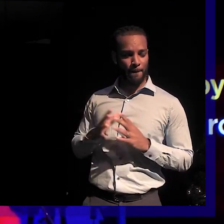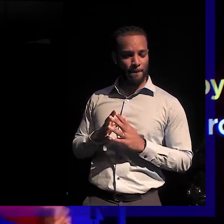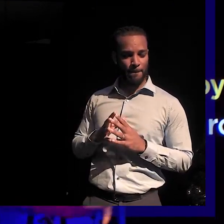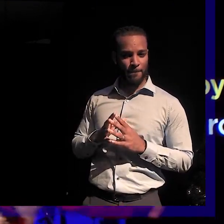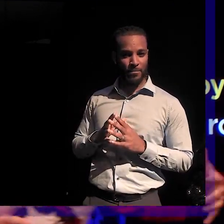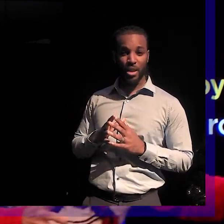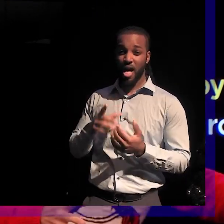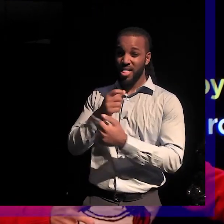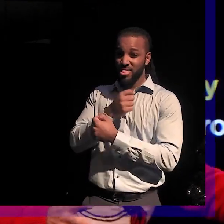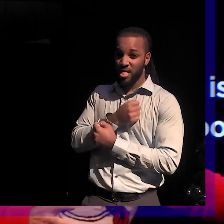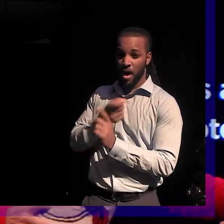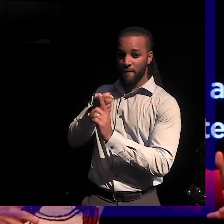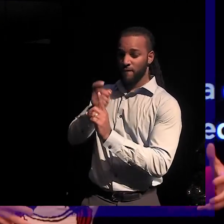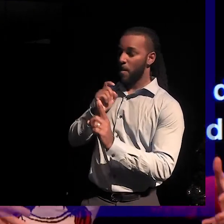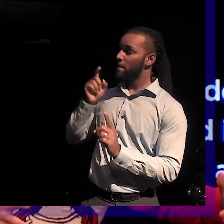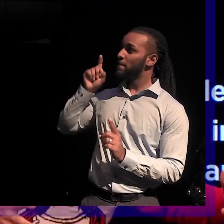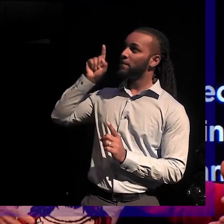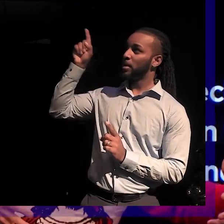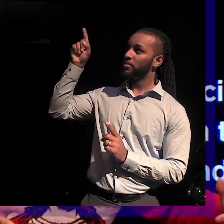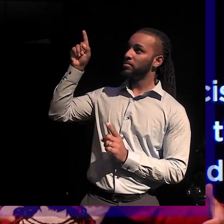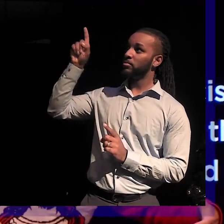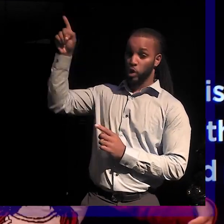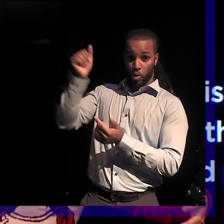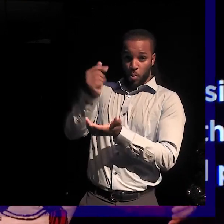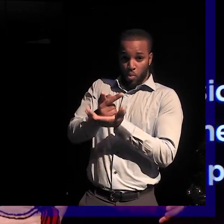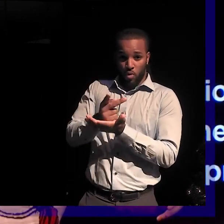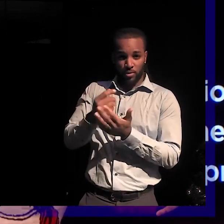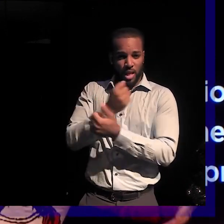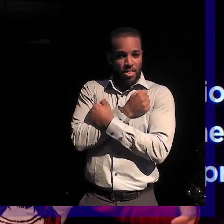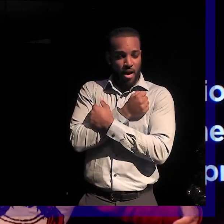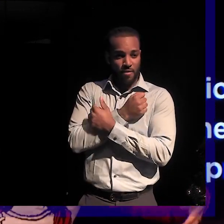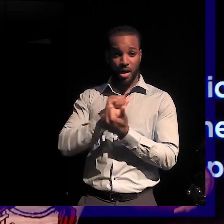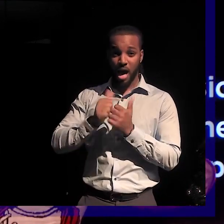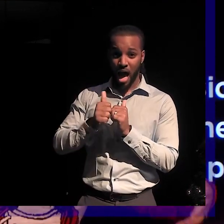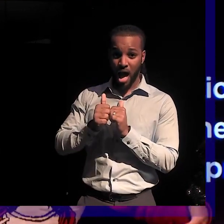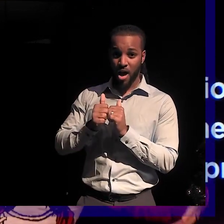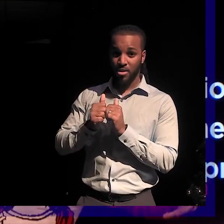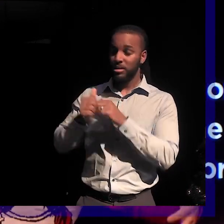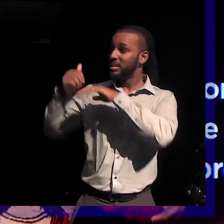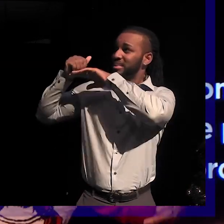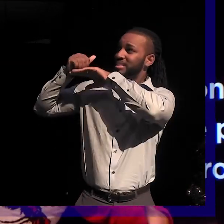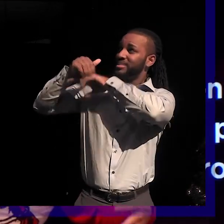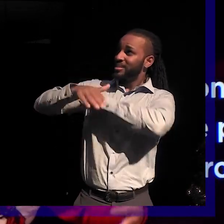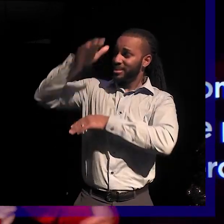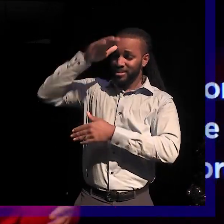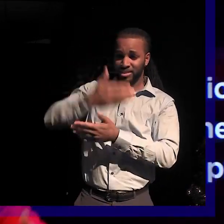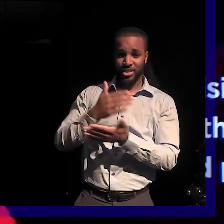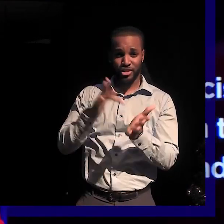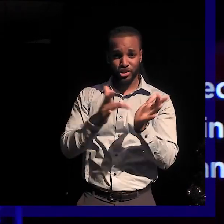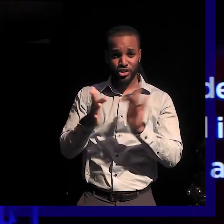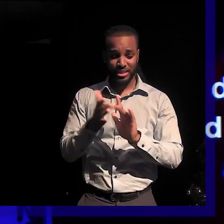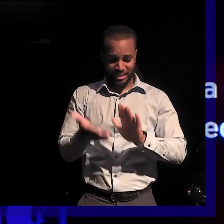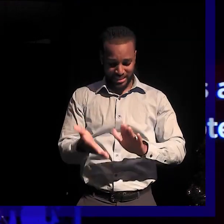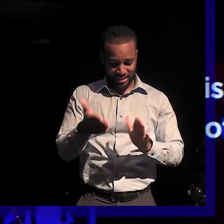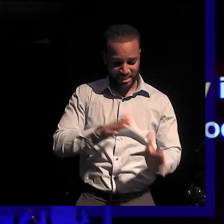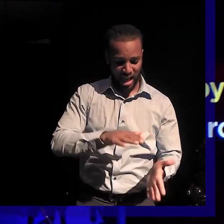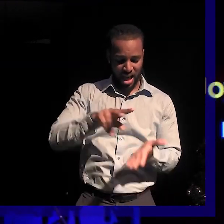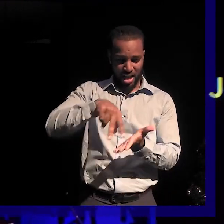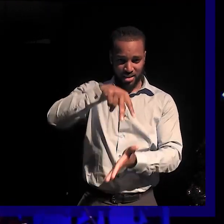What we are guaranteed is love from the Father, and he proves his love by sending his Son to live, die, and rise again. He proves his